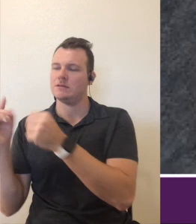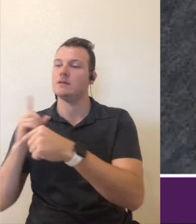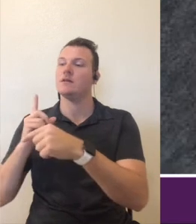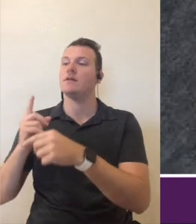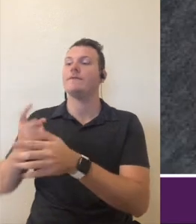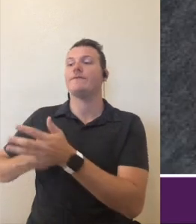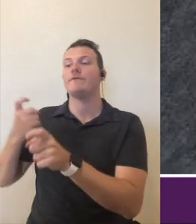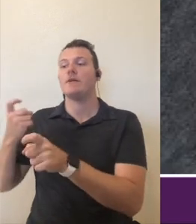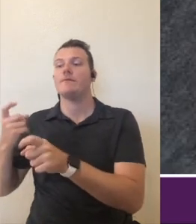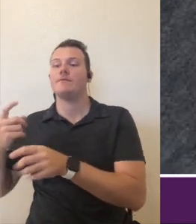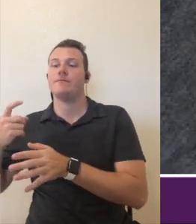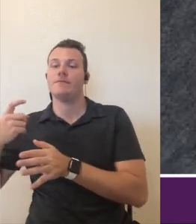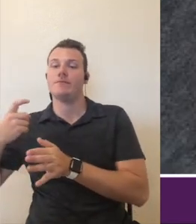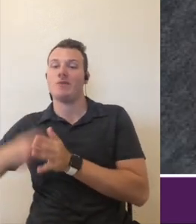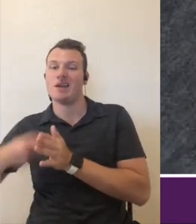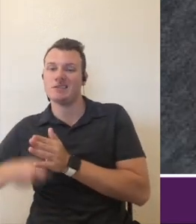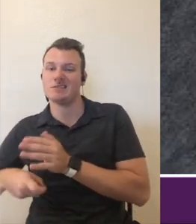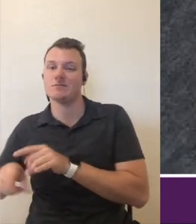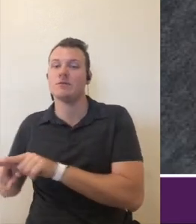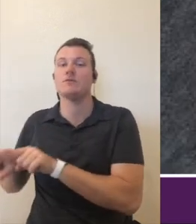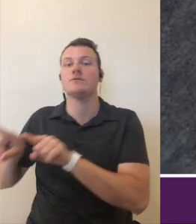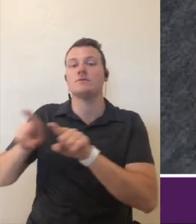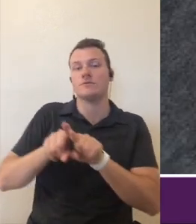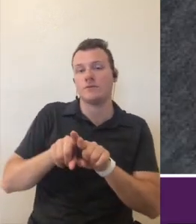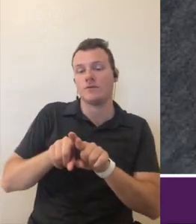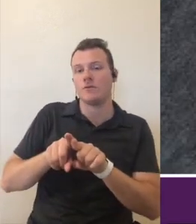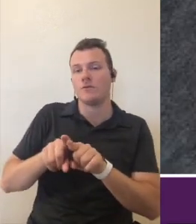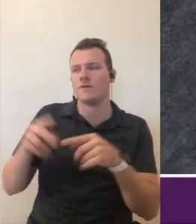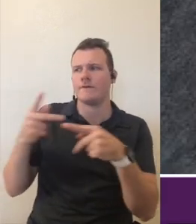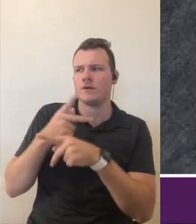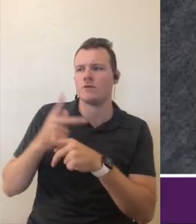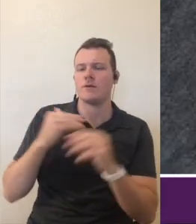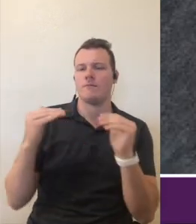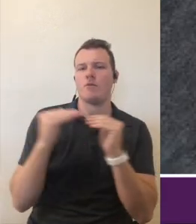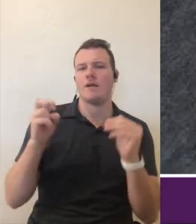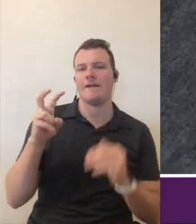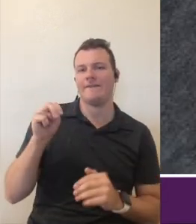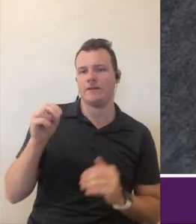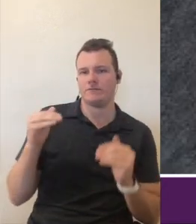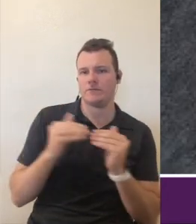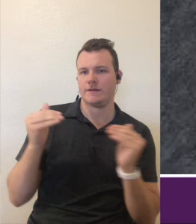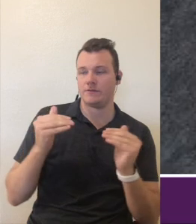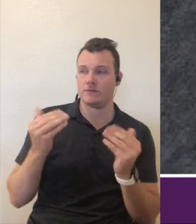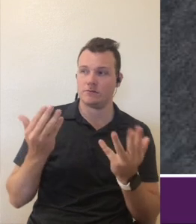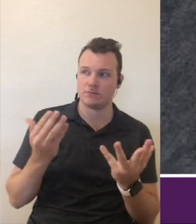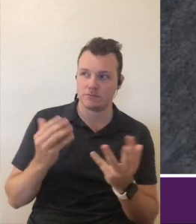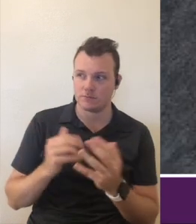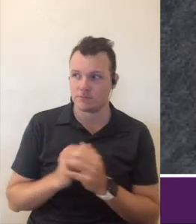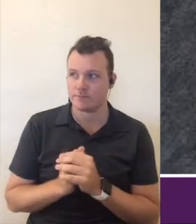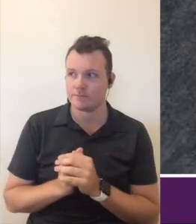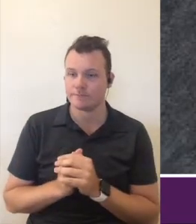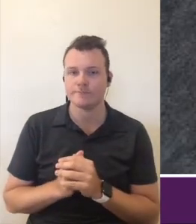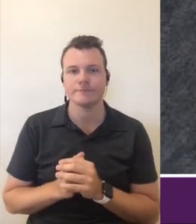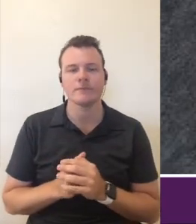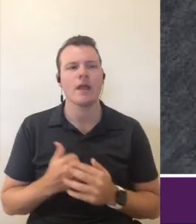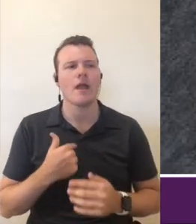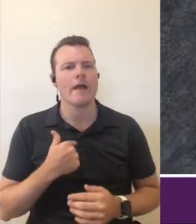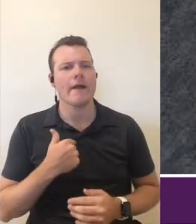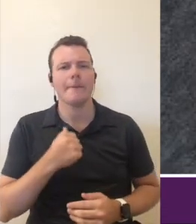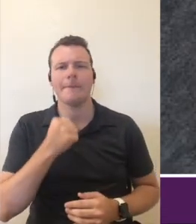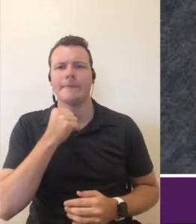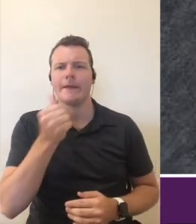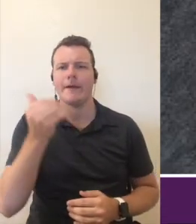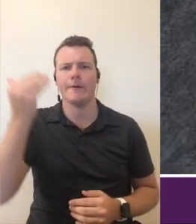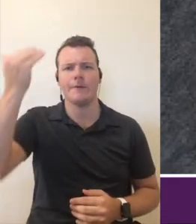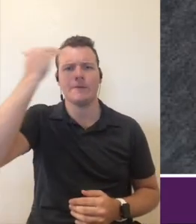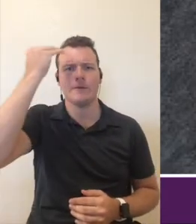you discussed this evening, both from the pricing determinant standpoint, but then also to kind of figure out your break-even